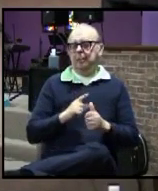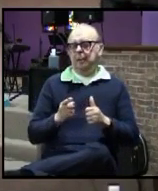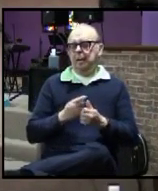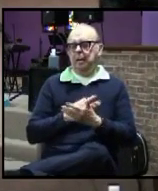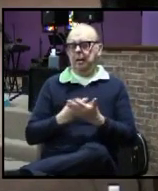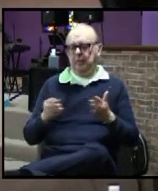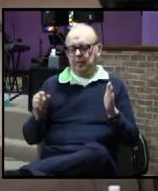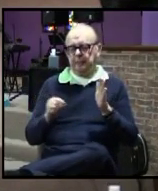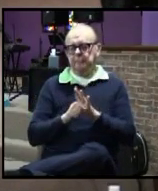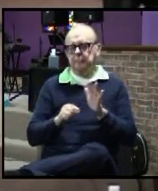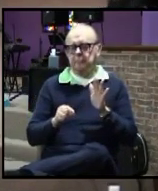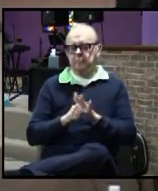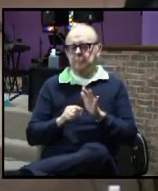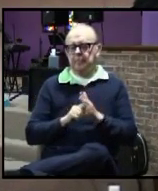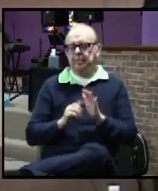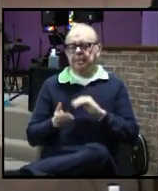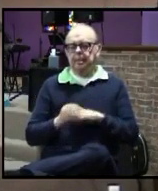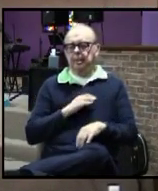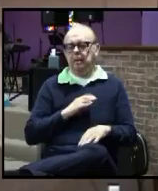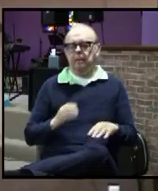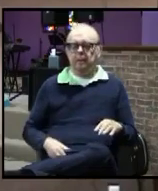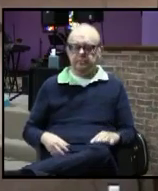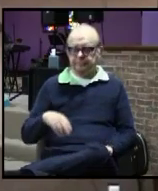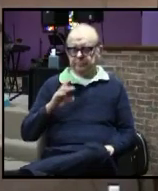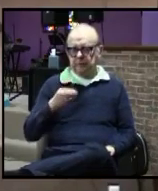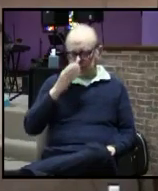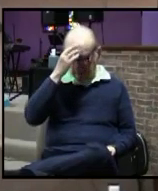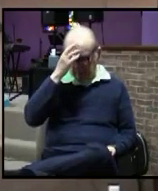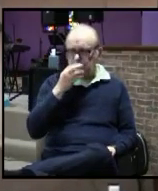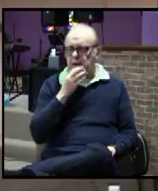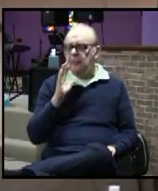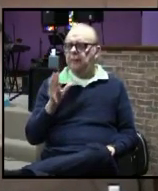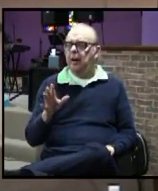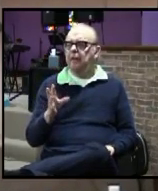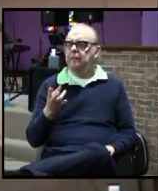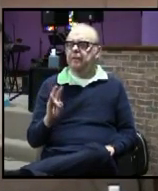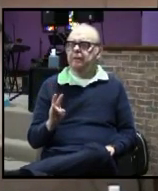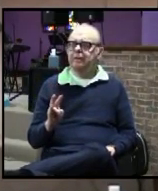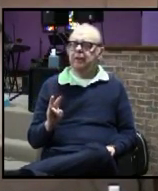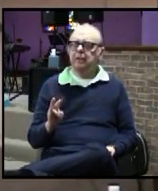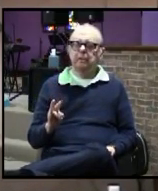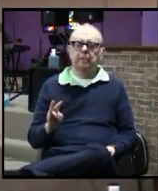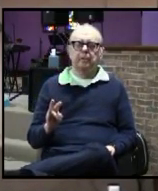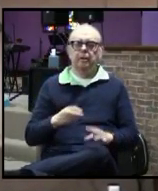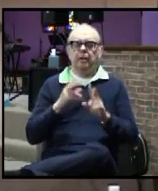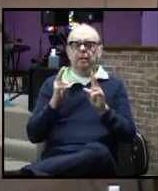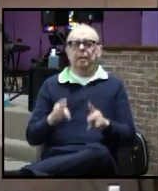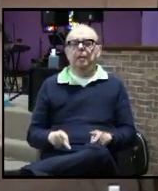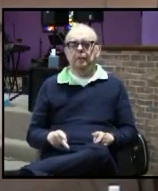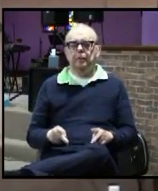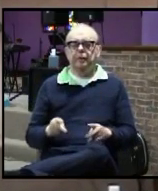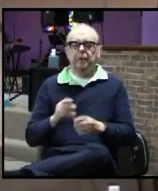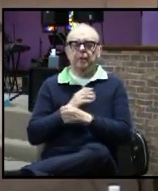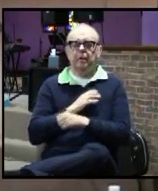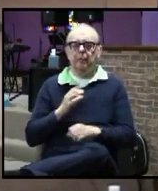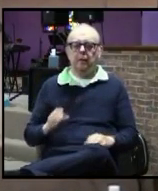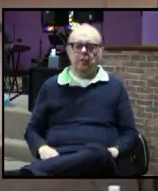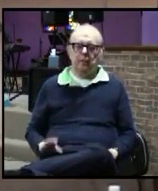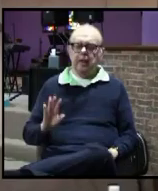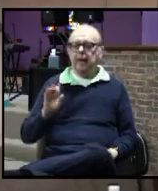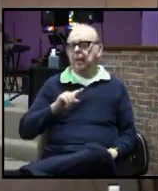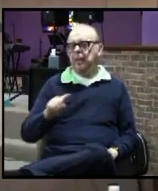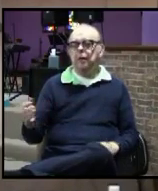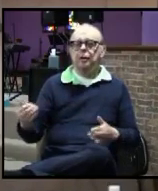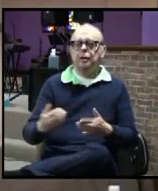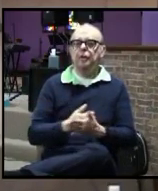One of the first verses I ever memorized right after I became a Christian was 2 Corinthians 5:17. If anyone's in Christ, they're a